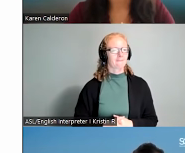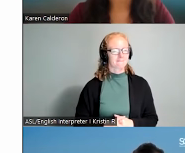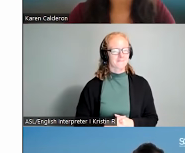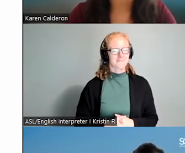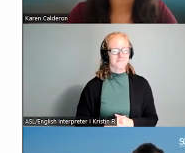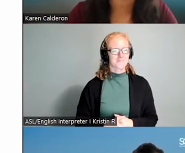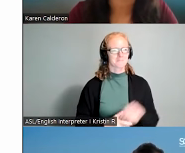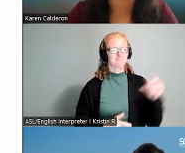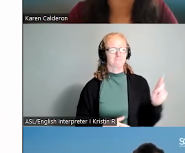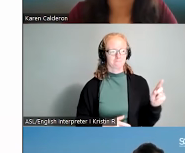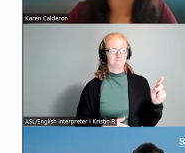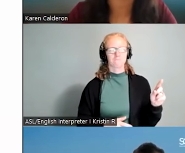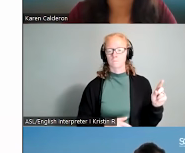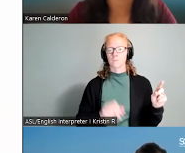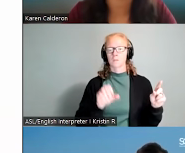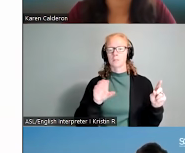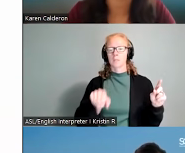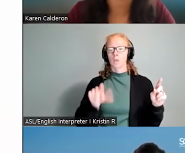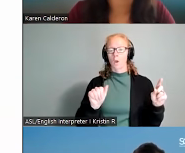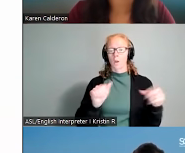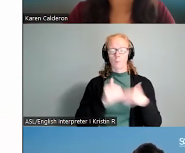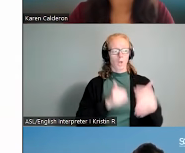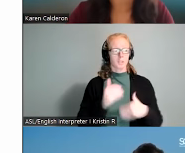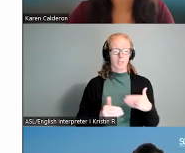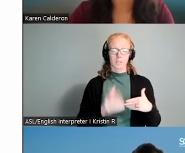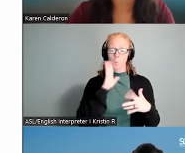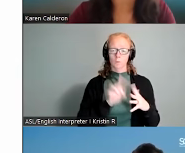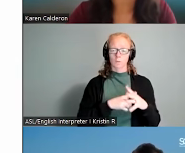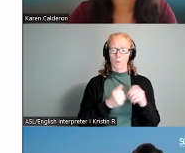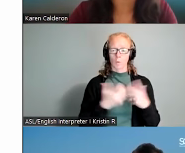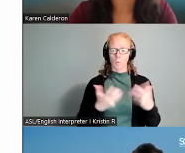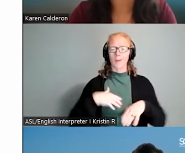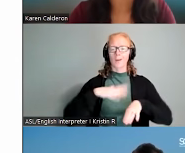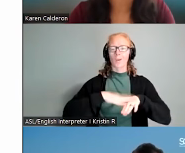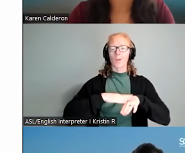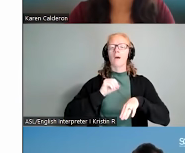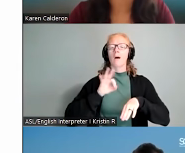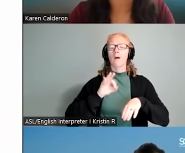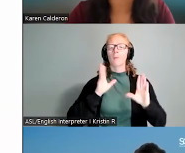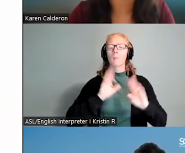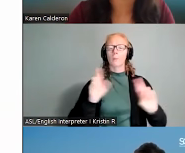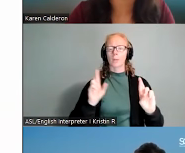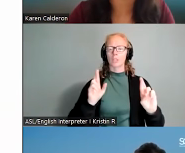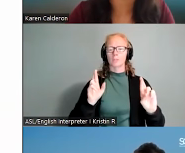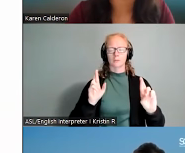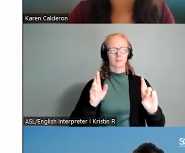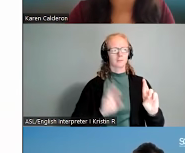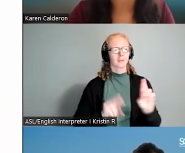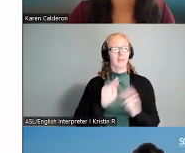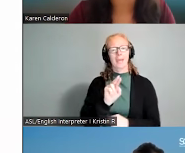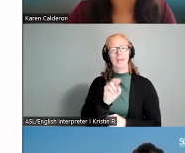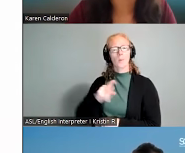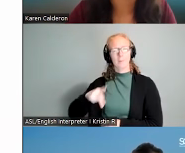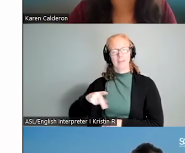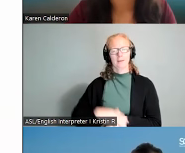So the CEQA process formally kicks off with the release of a notice of preparation, and that's what we call an NOP. CEQA